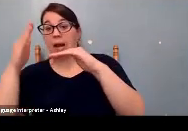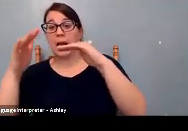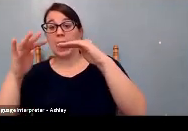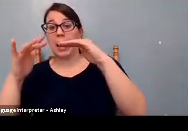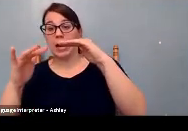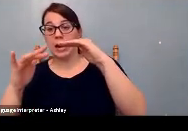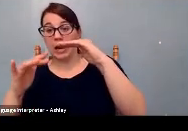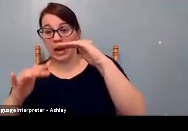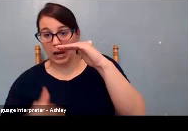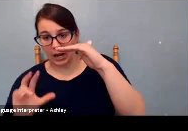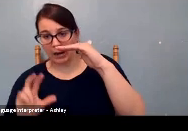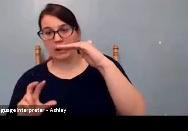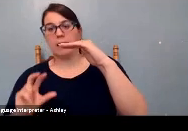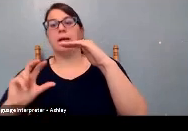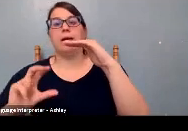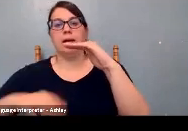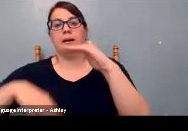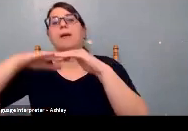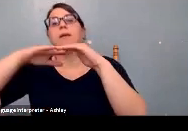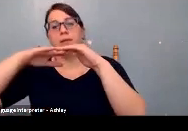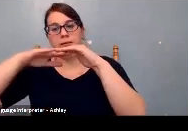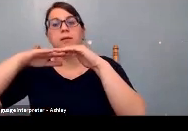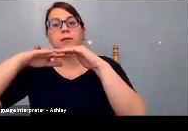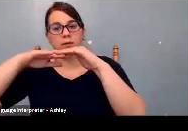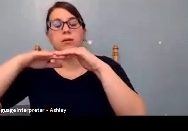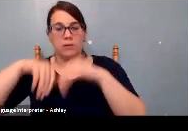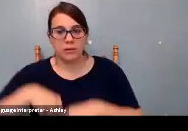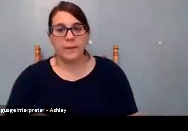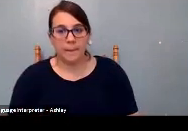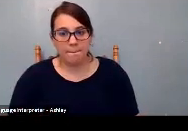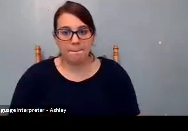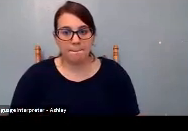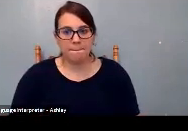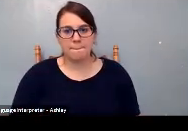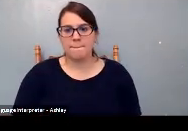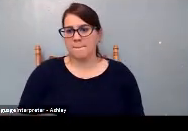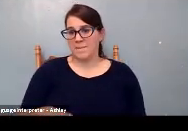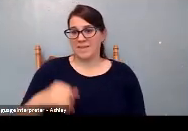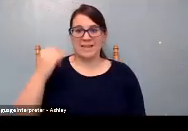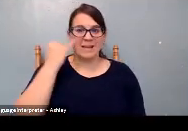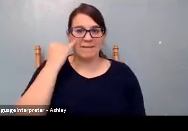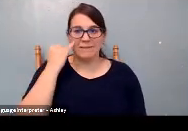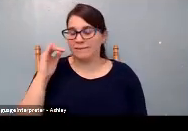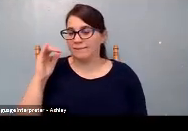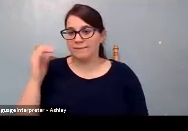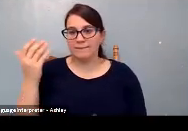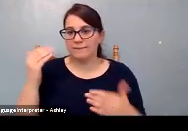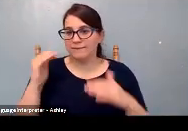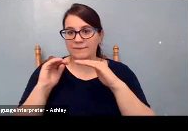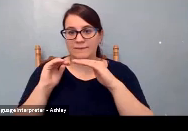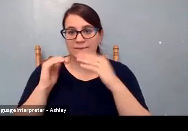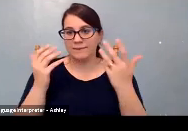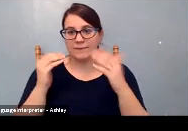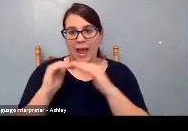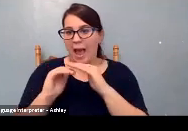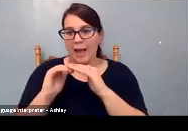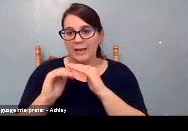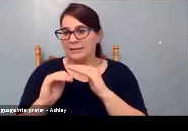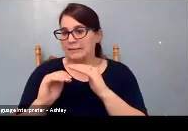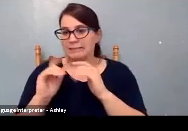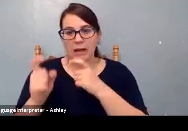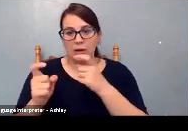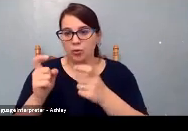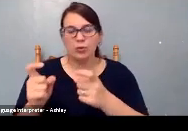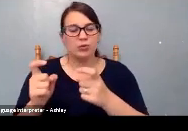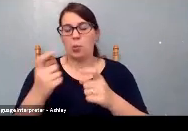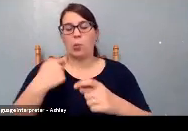contributions. The system does reject excess contributions, so you don't have to keep track of your own contributions. Stable